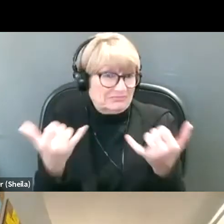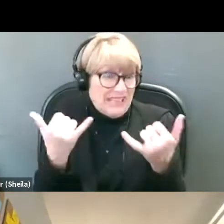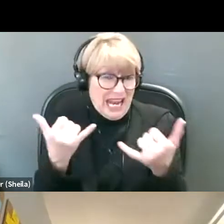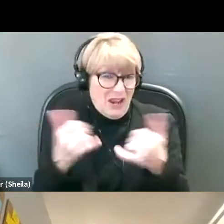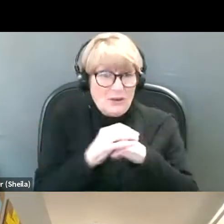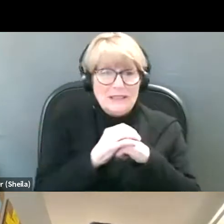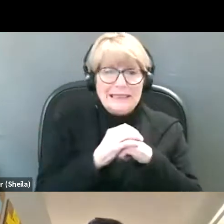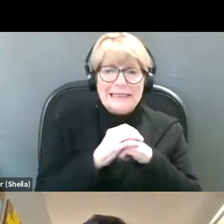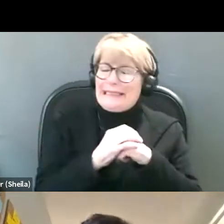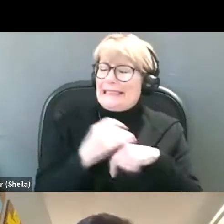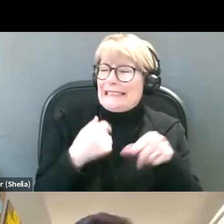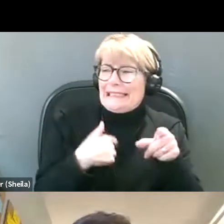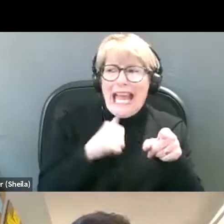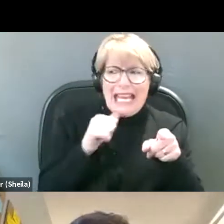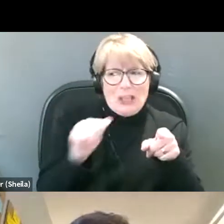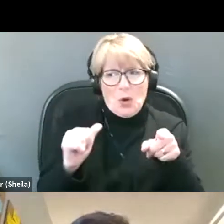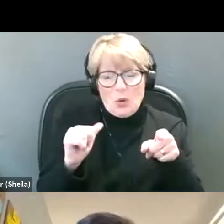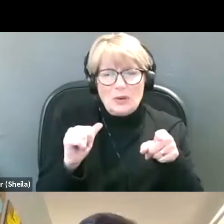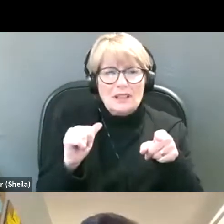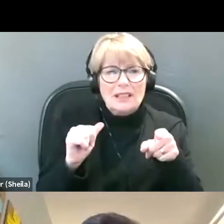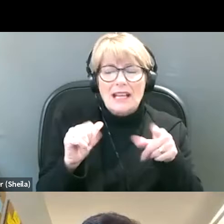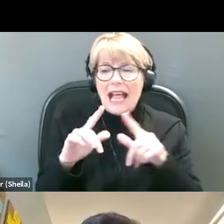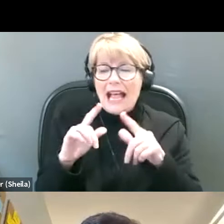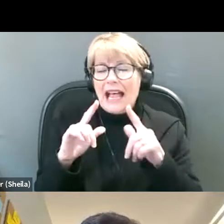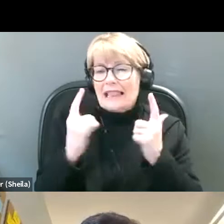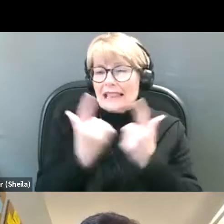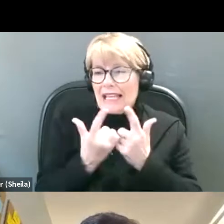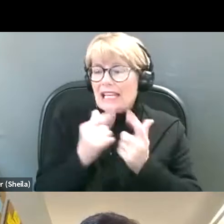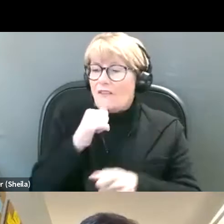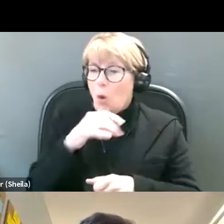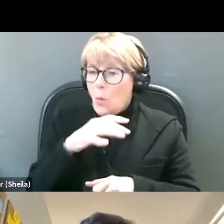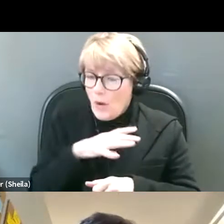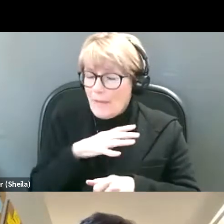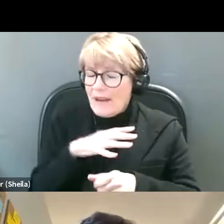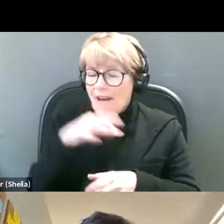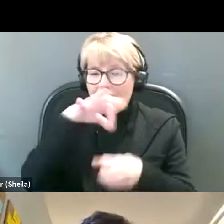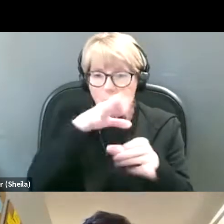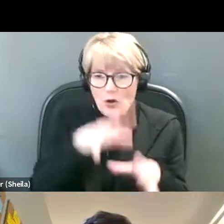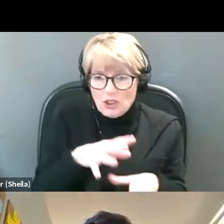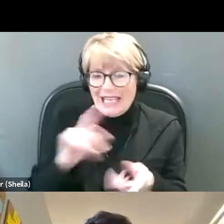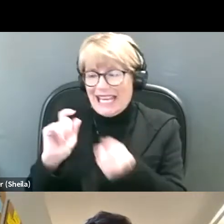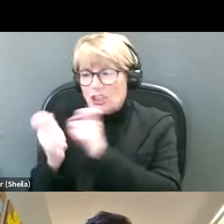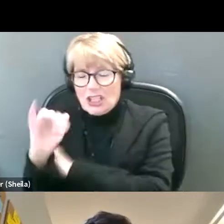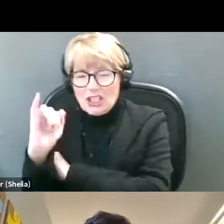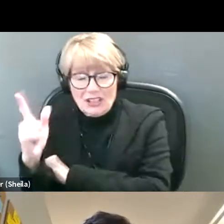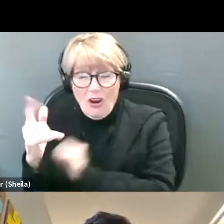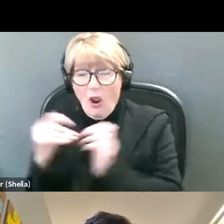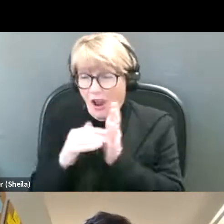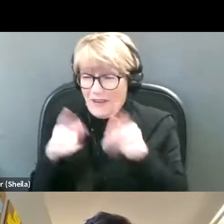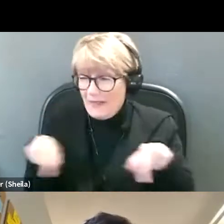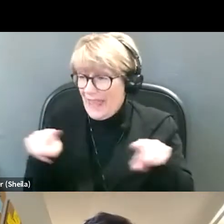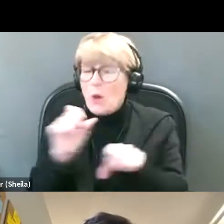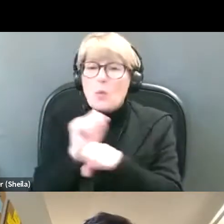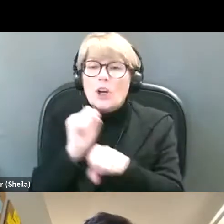I don't. The League of Women Voters and Change Illinois both for a long time worked on an independent commission